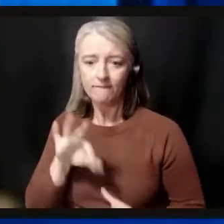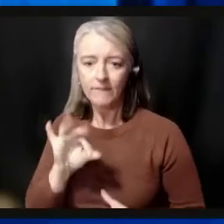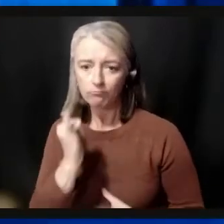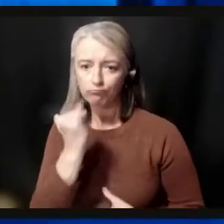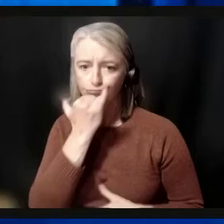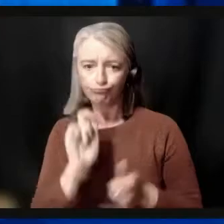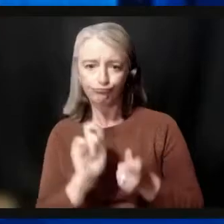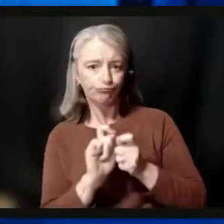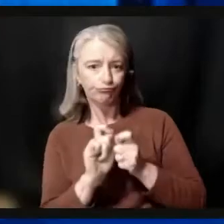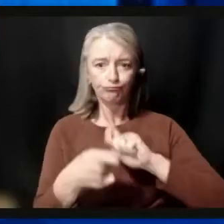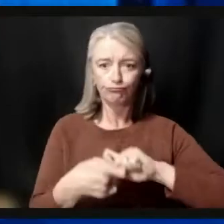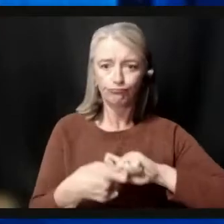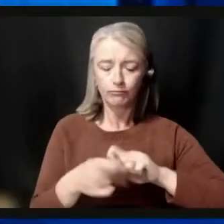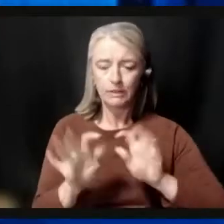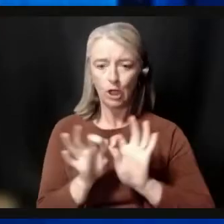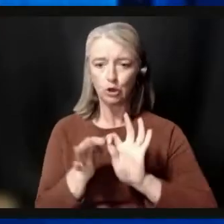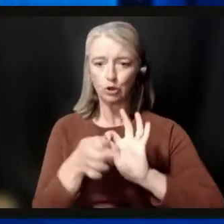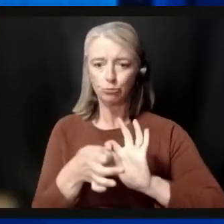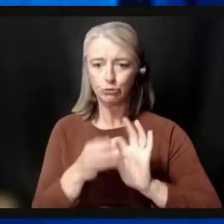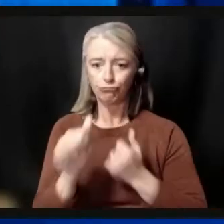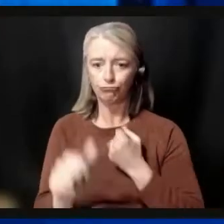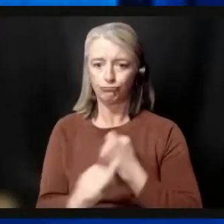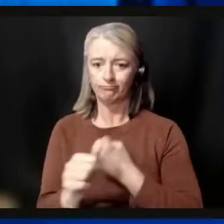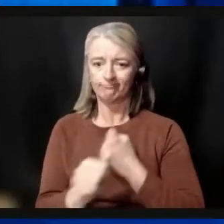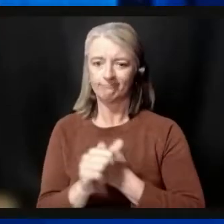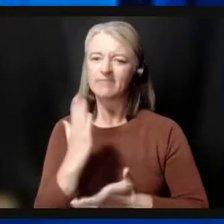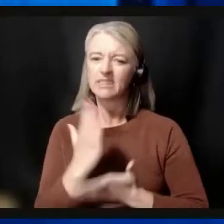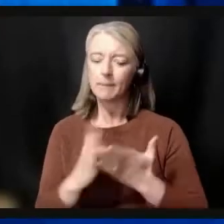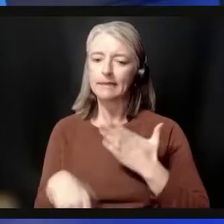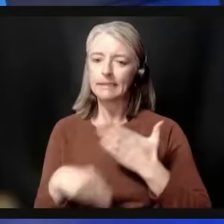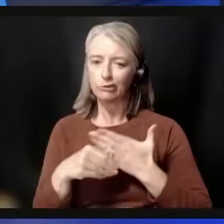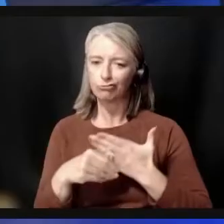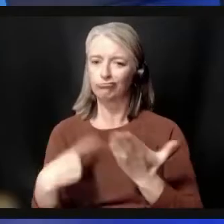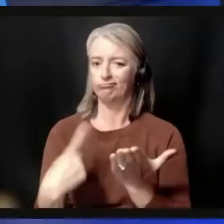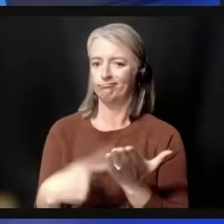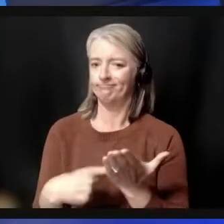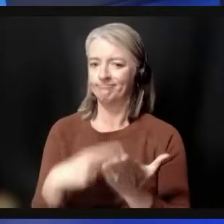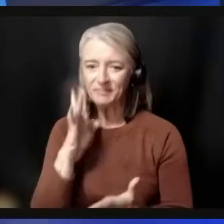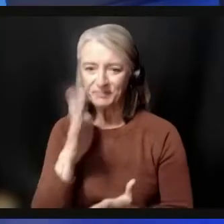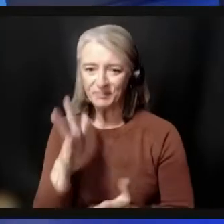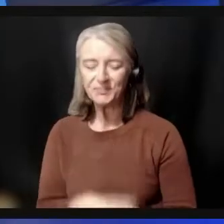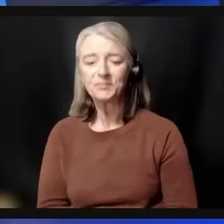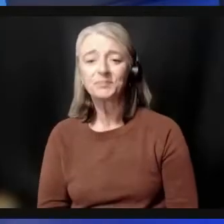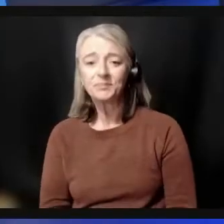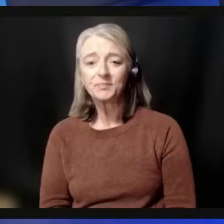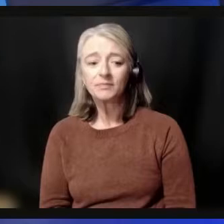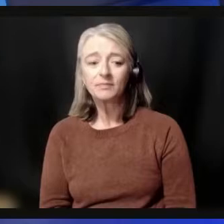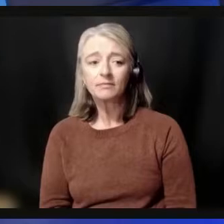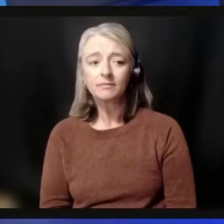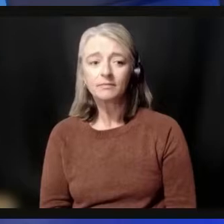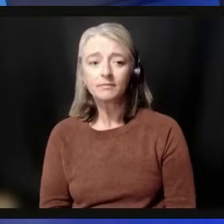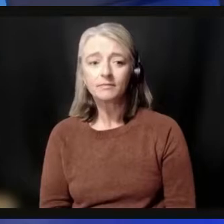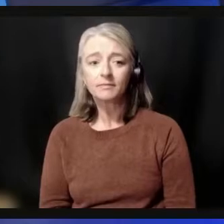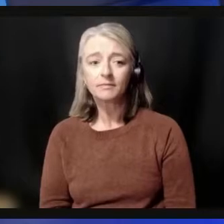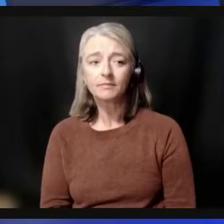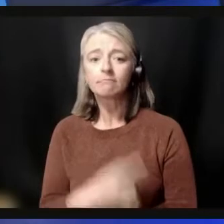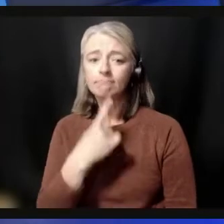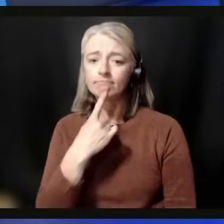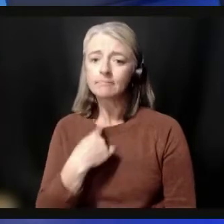is, and then some additional pieces as well, which we'll talk about. Okay. So, Dr. Klemp, tell us a little bit more